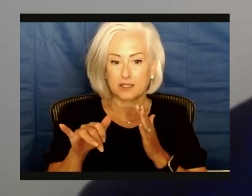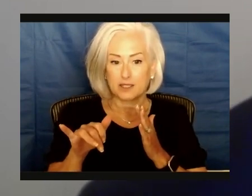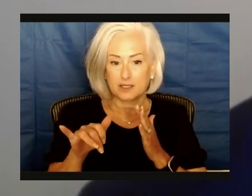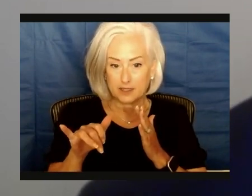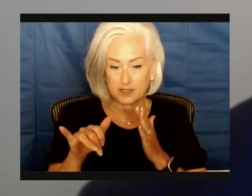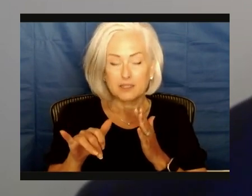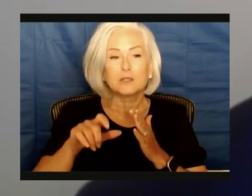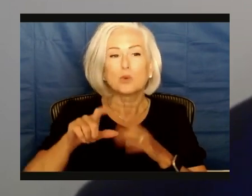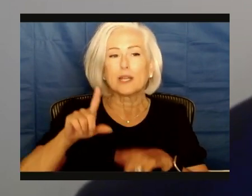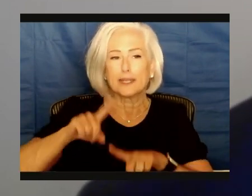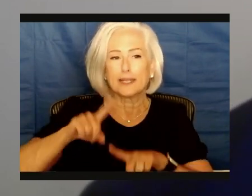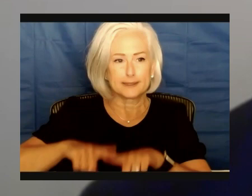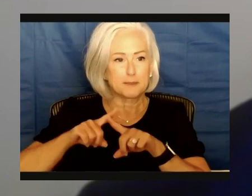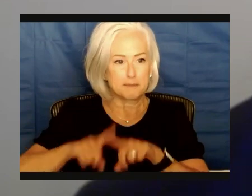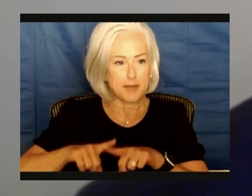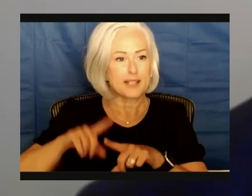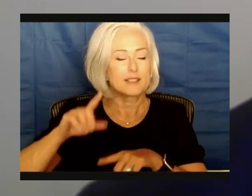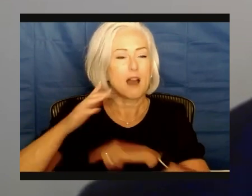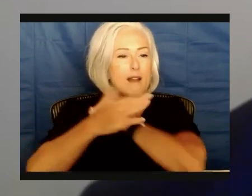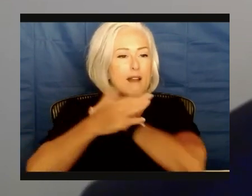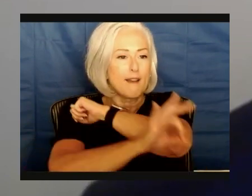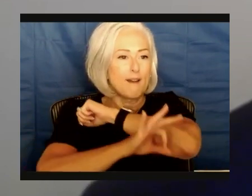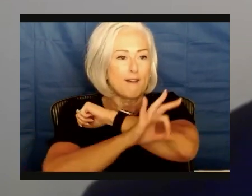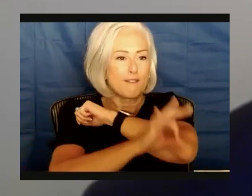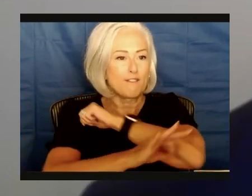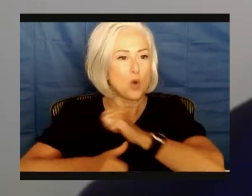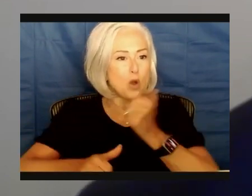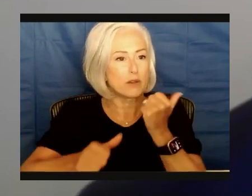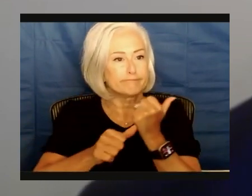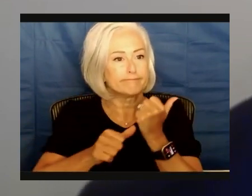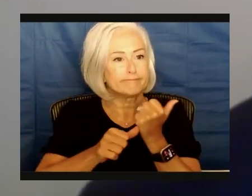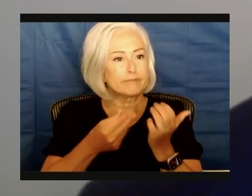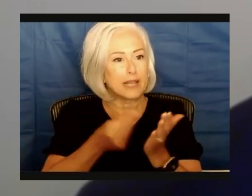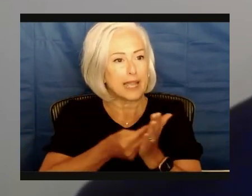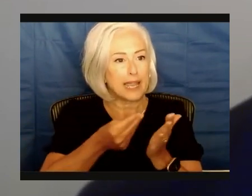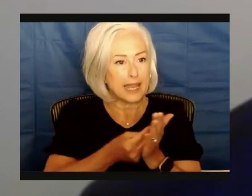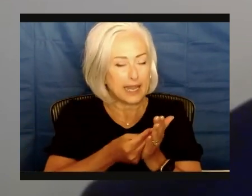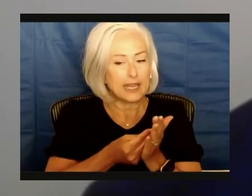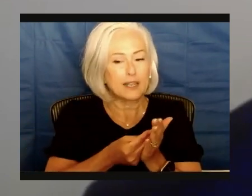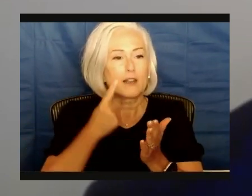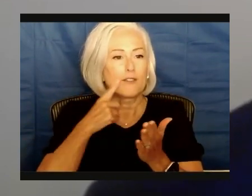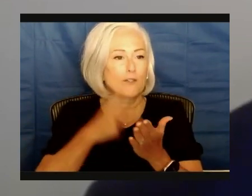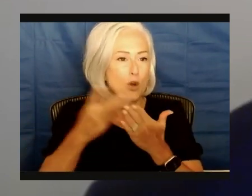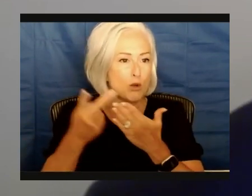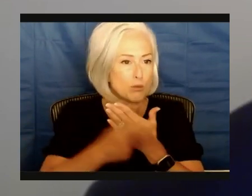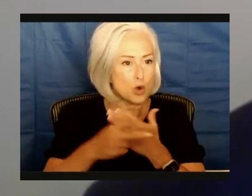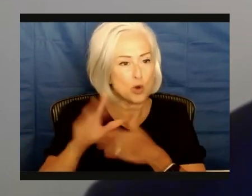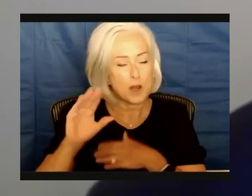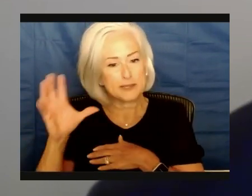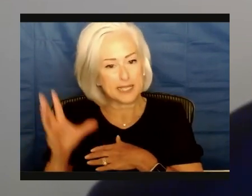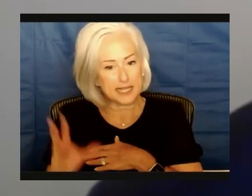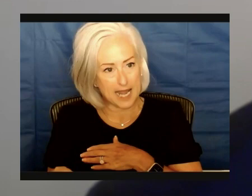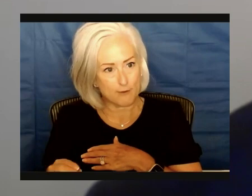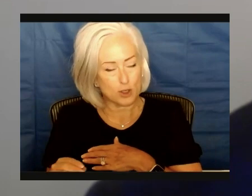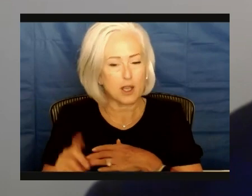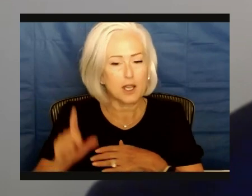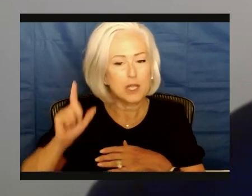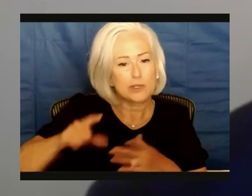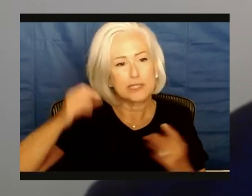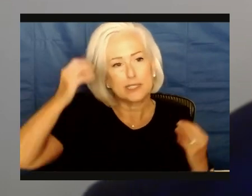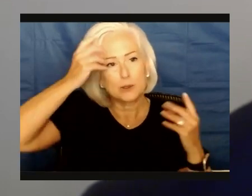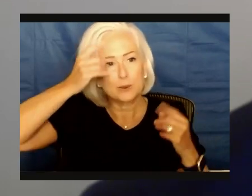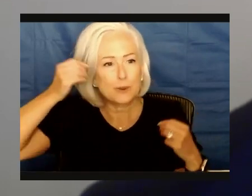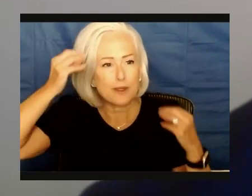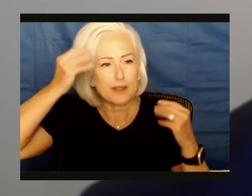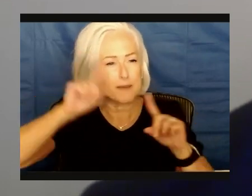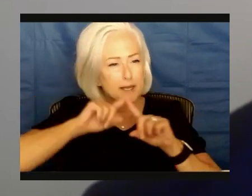aid for financing global health programs in Africa. And there was need for us to start thinking about sustainable ways